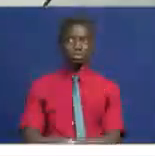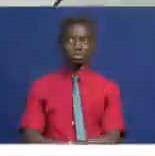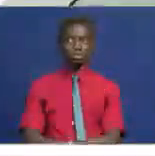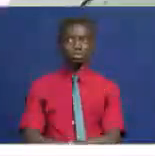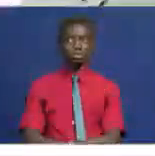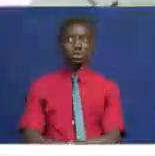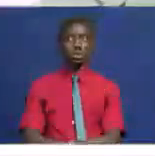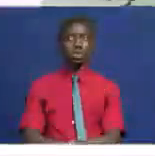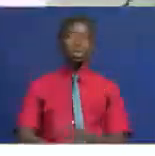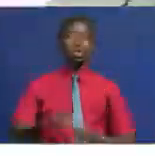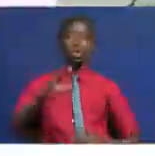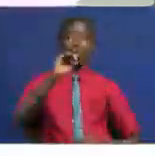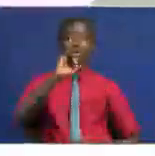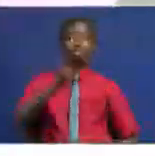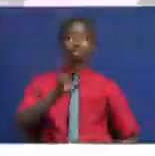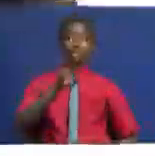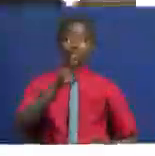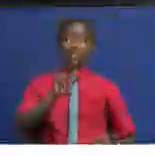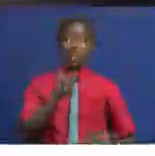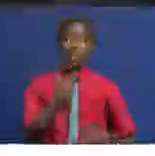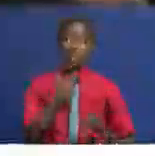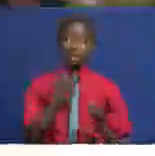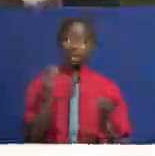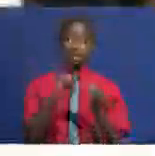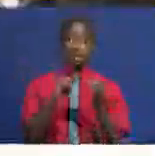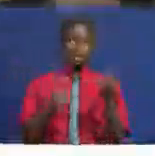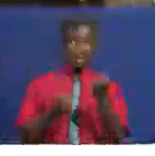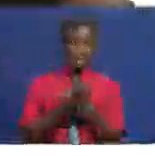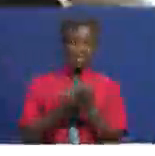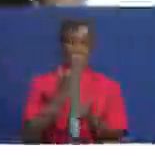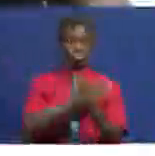Ojuka called for more support for field event para-athletes in